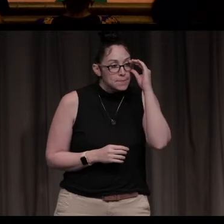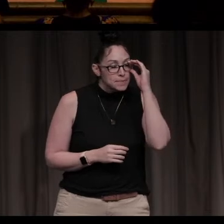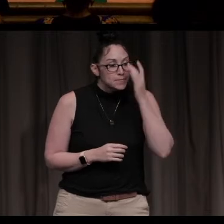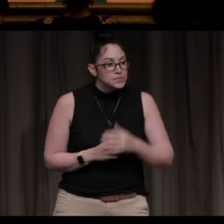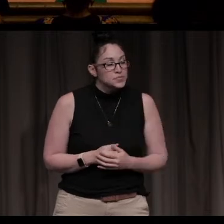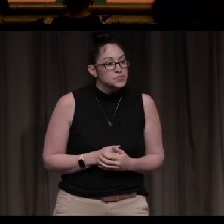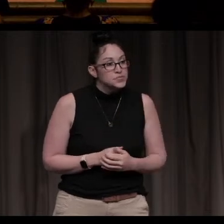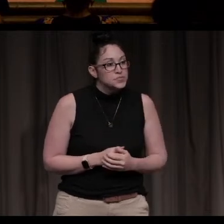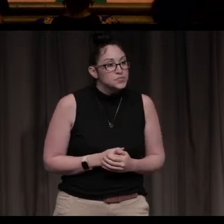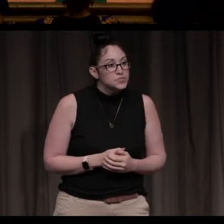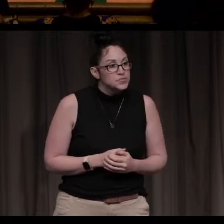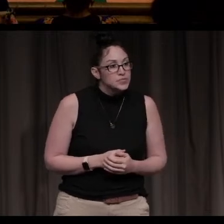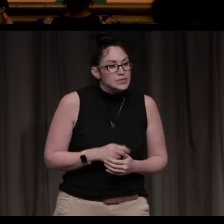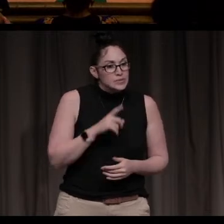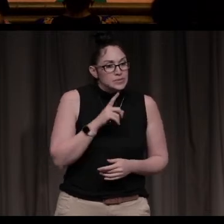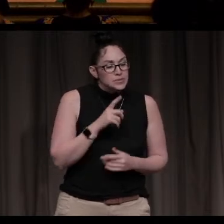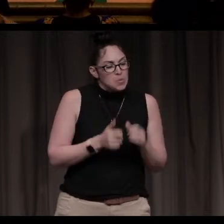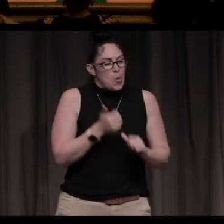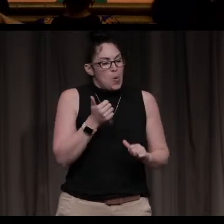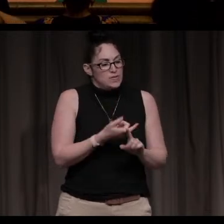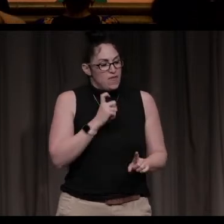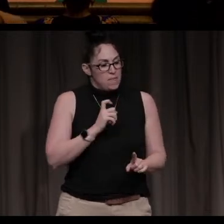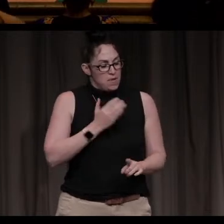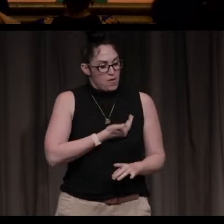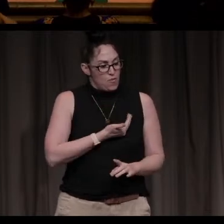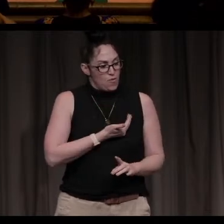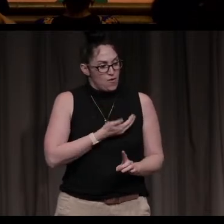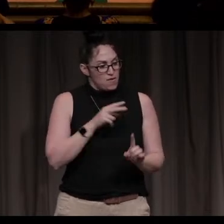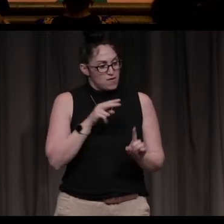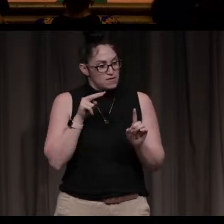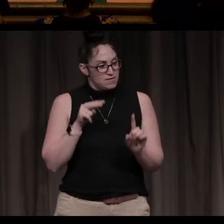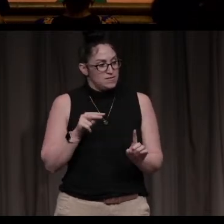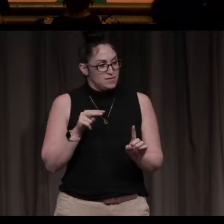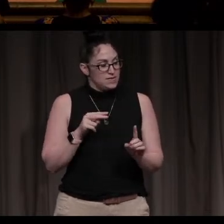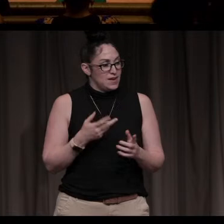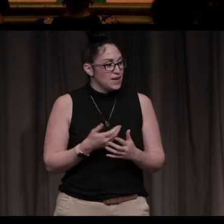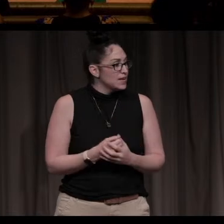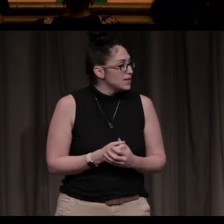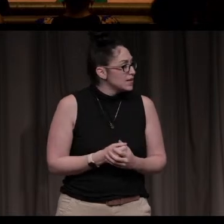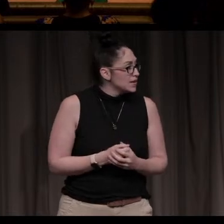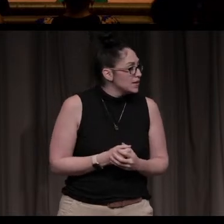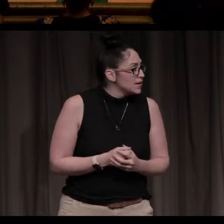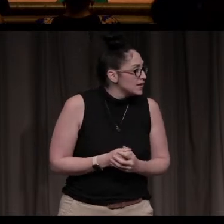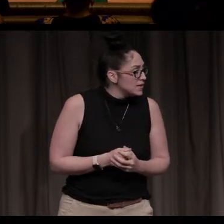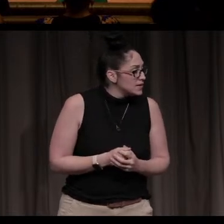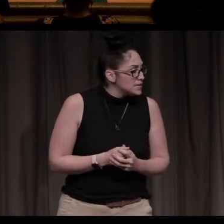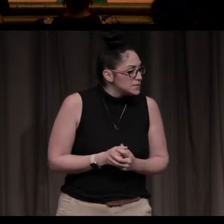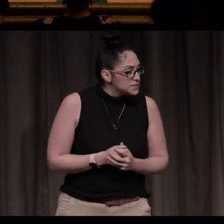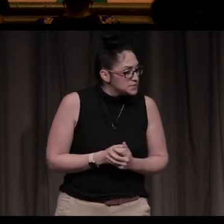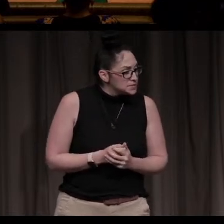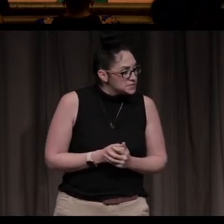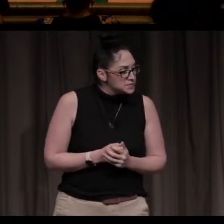mainly from our side, right? For non-natives, how do we?